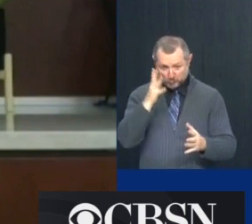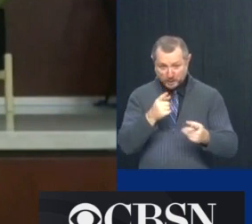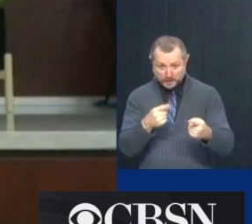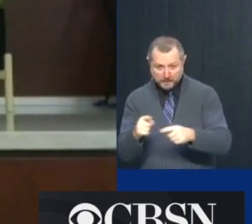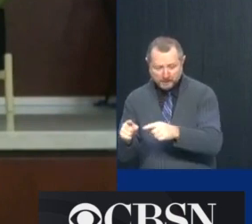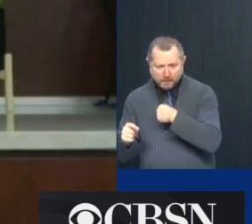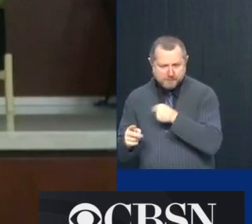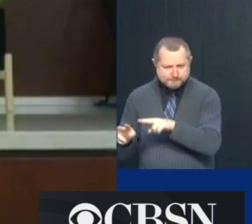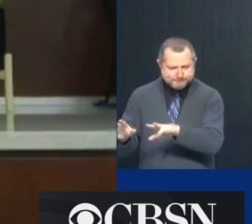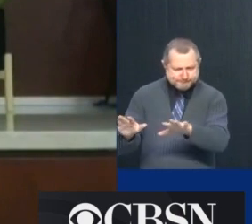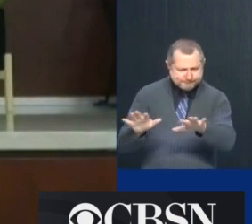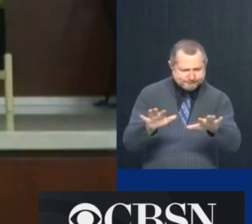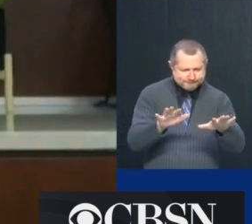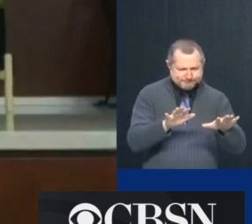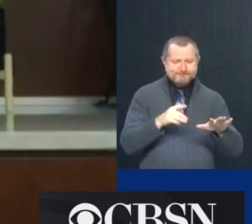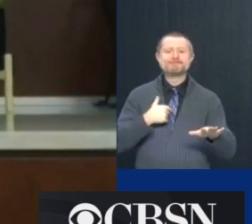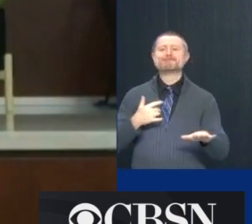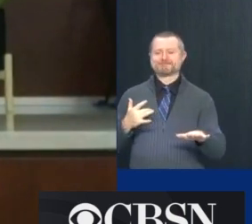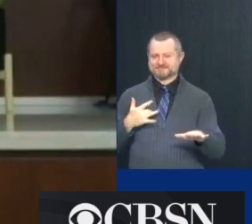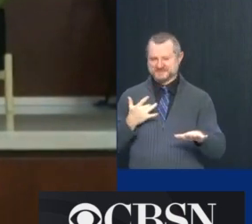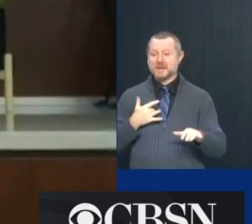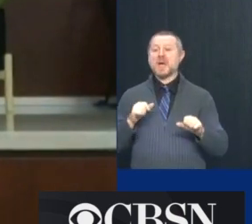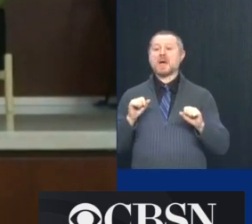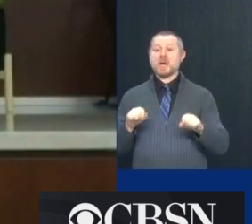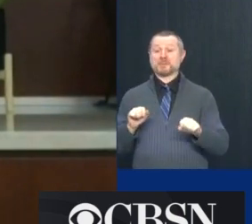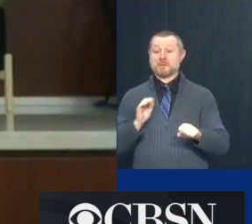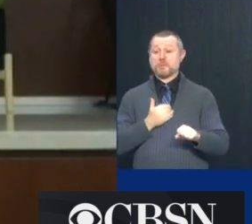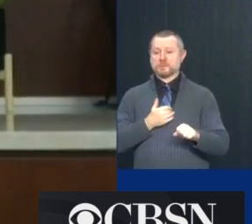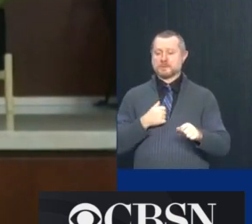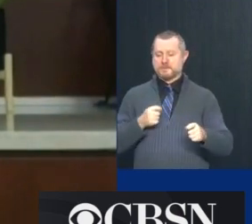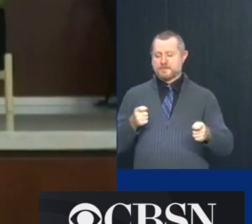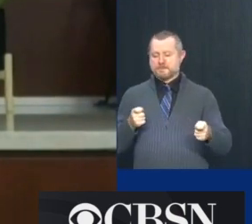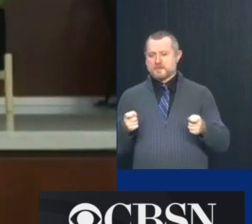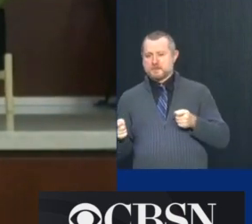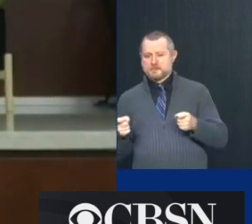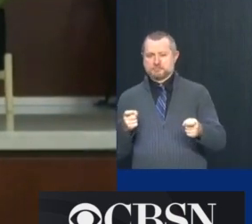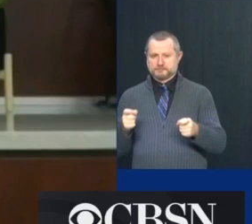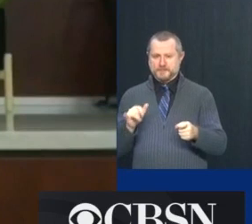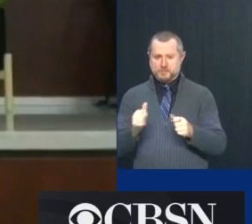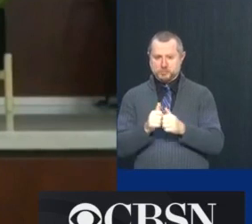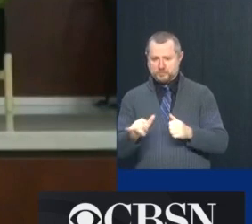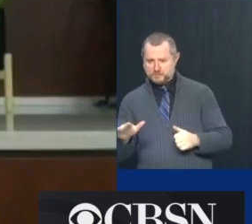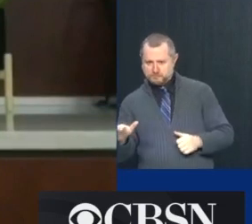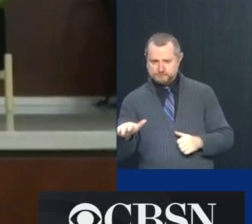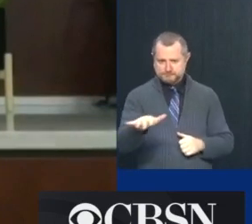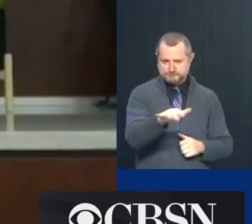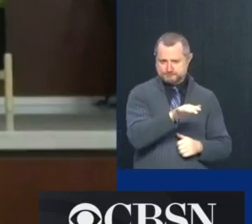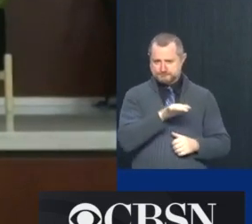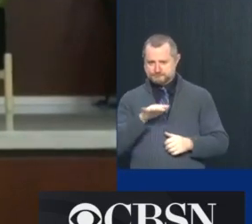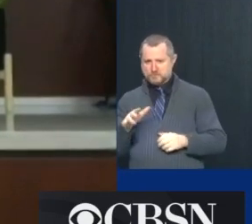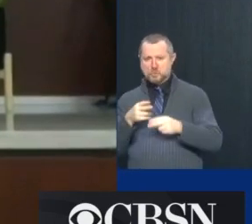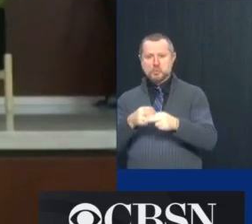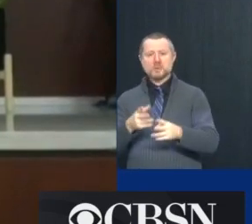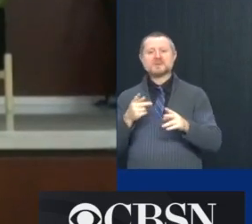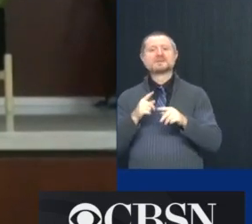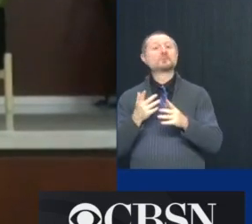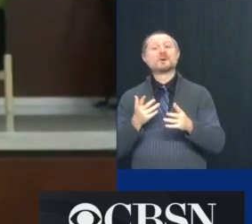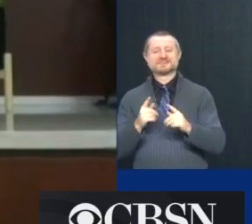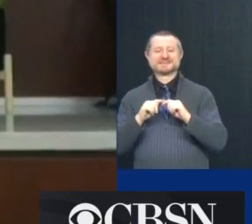that our ability to cope with this is going to be a total team effort, as it has been,